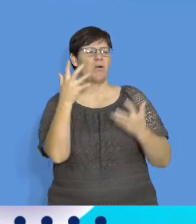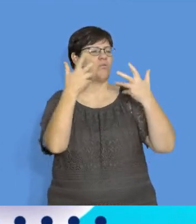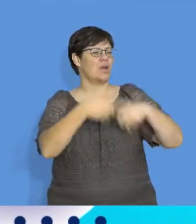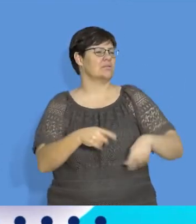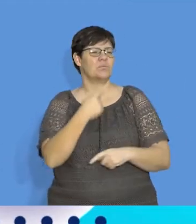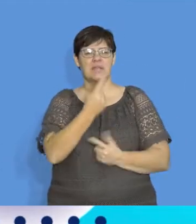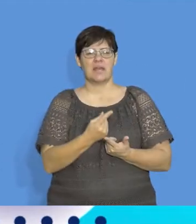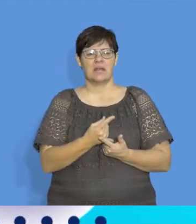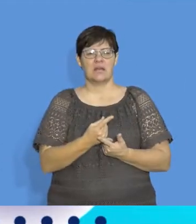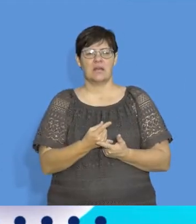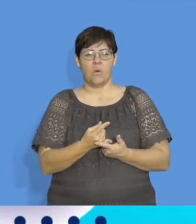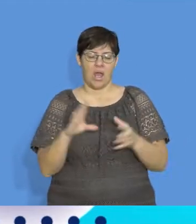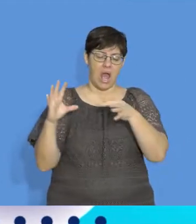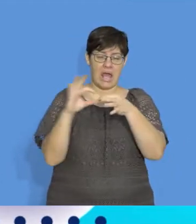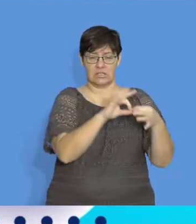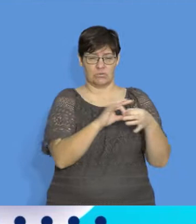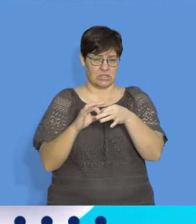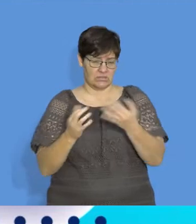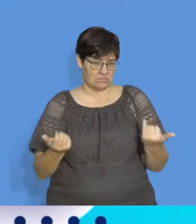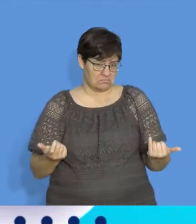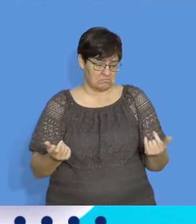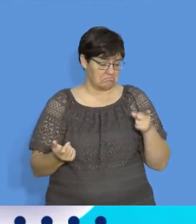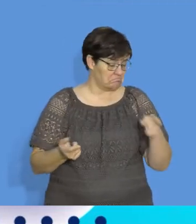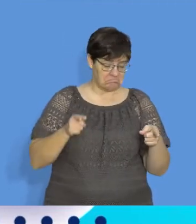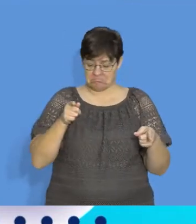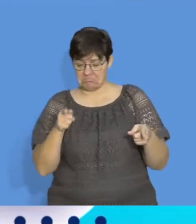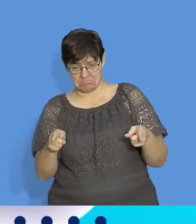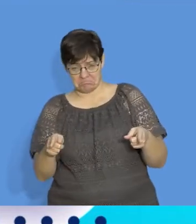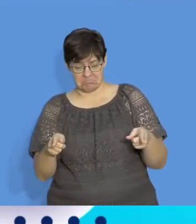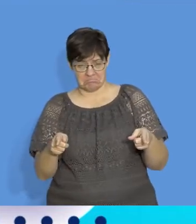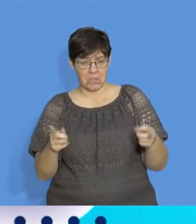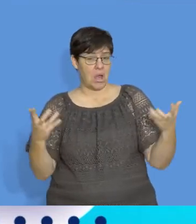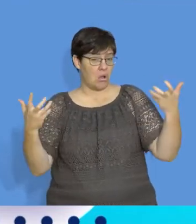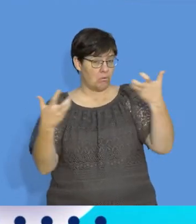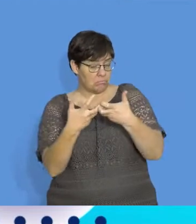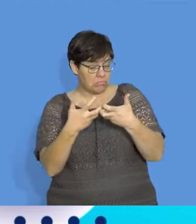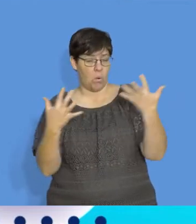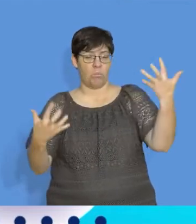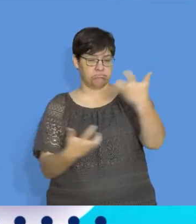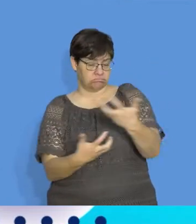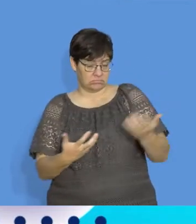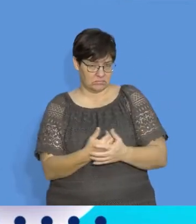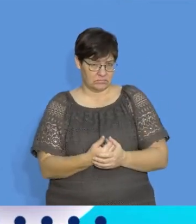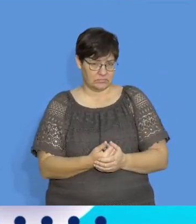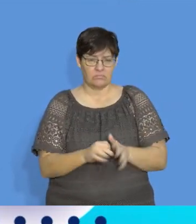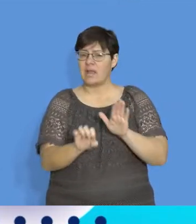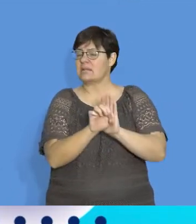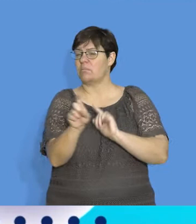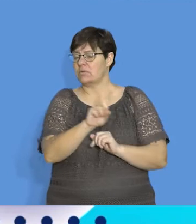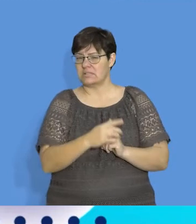we talk about association between two variables in this context. I give an example of